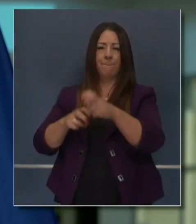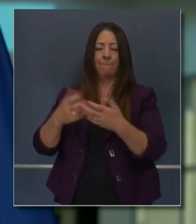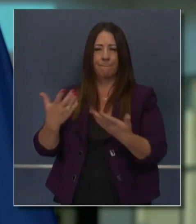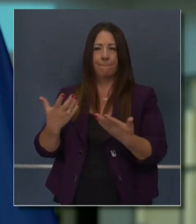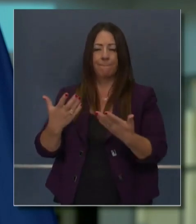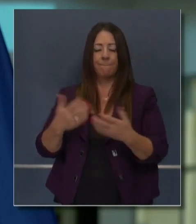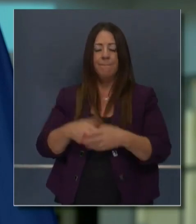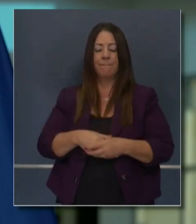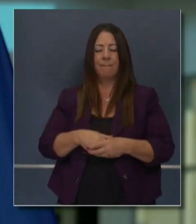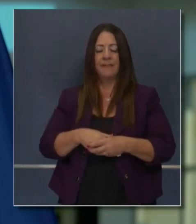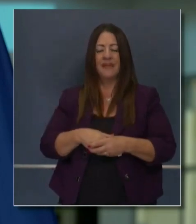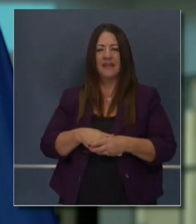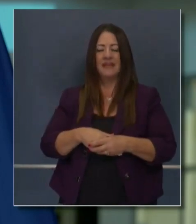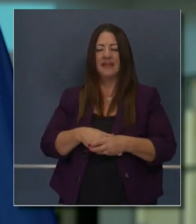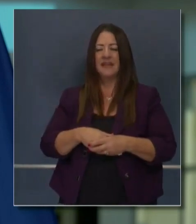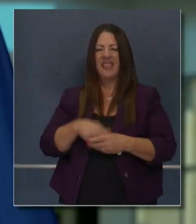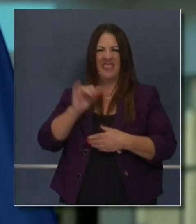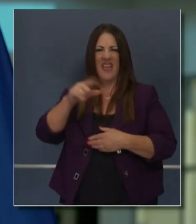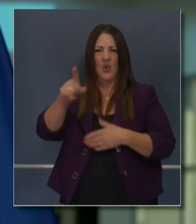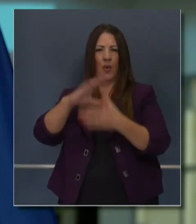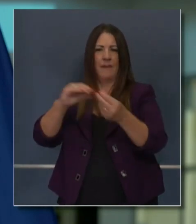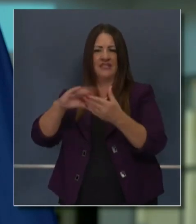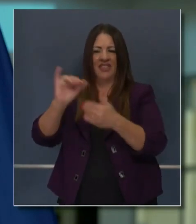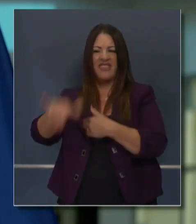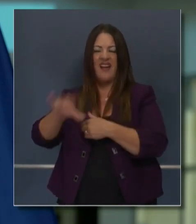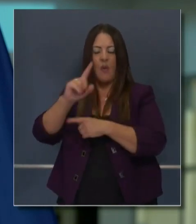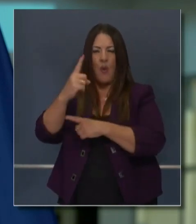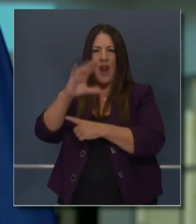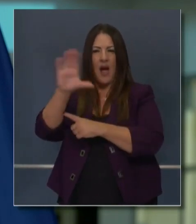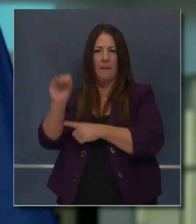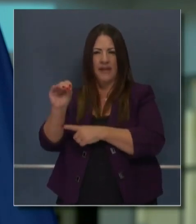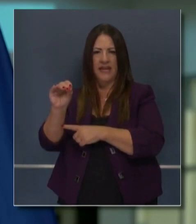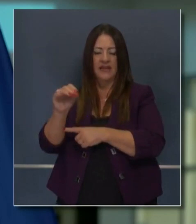be entertained, and their desire